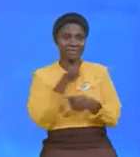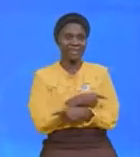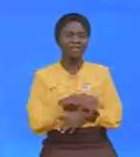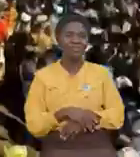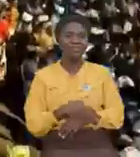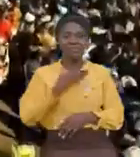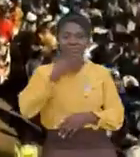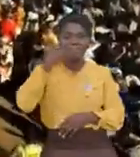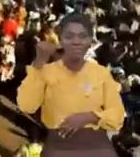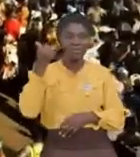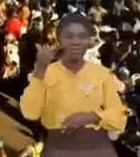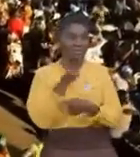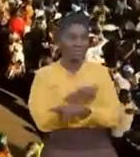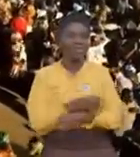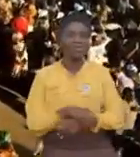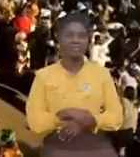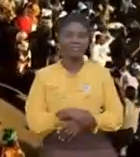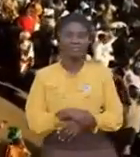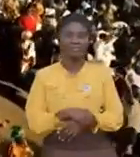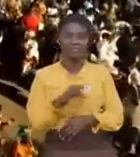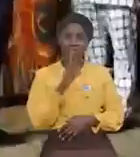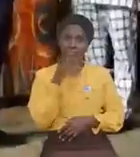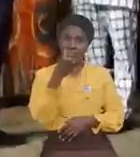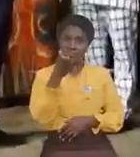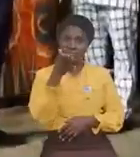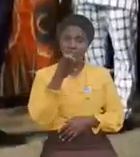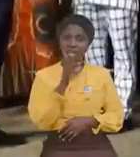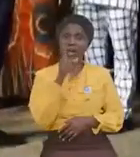Best day. Where are you? Best day.